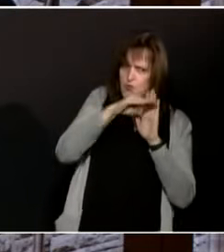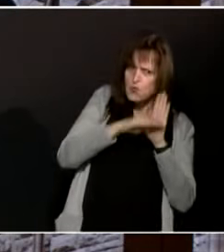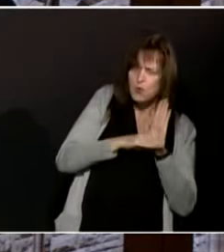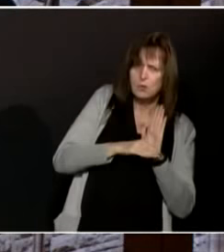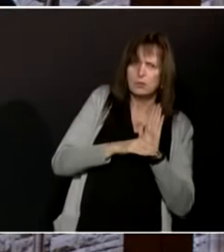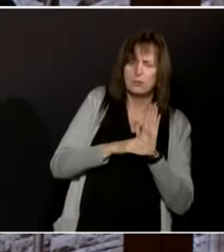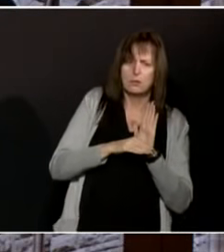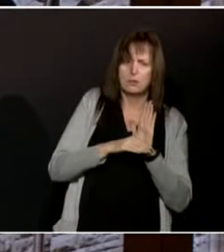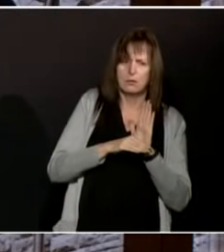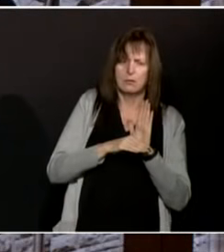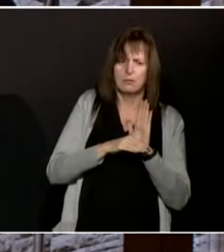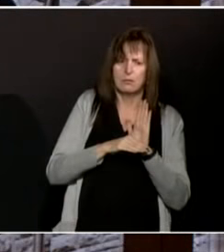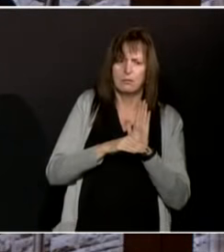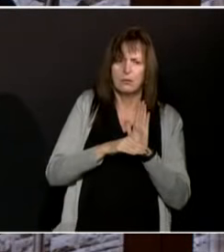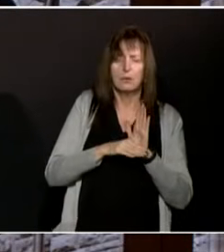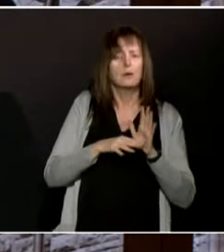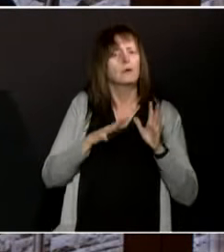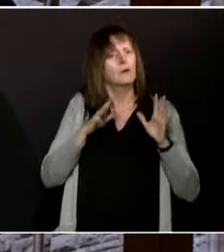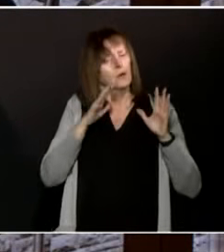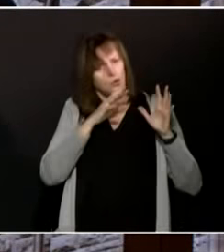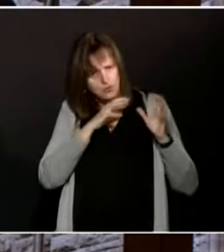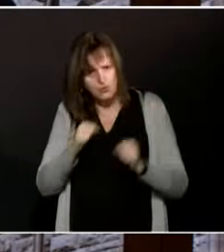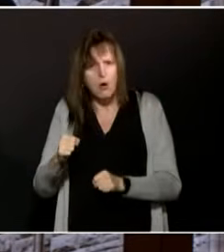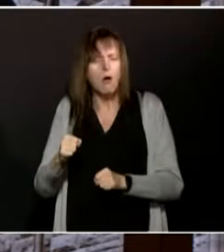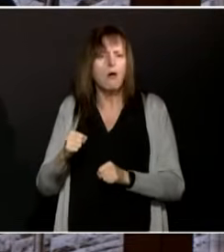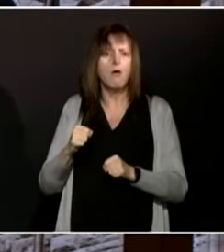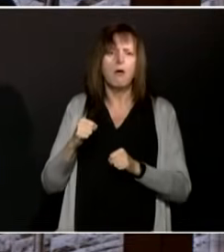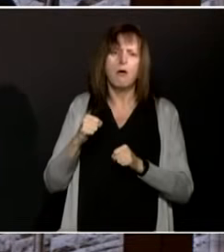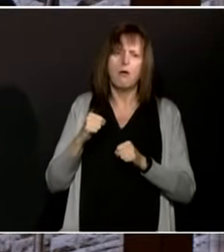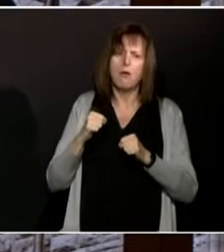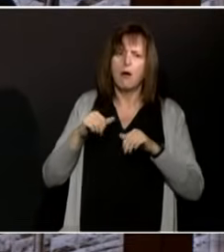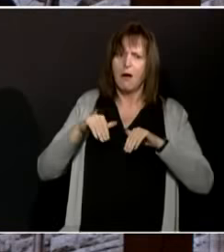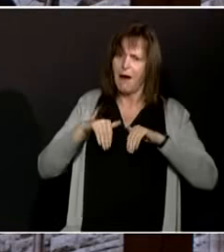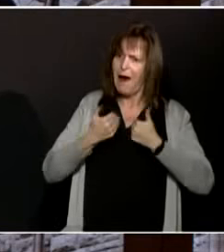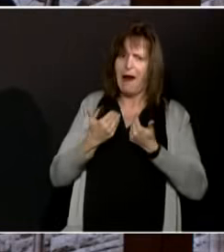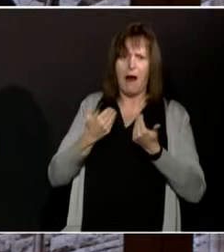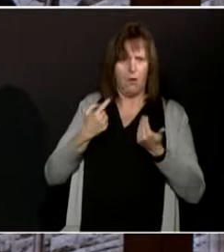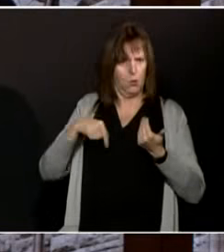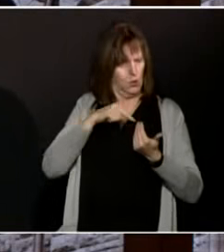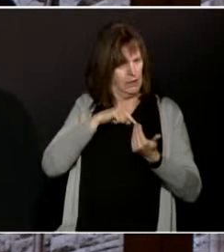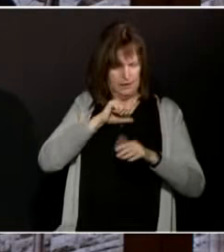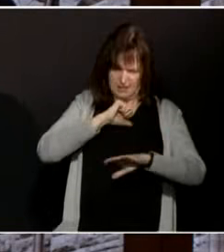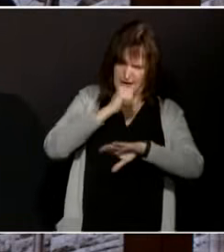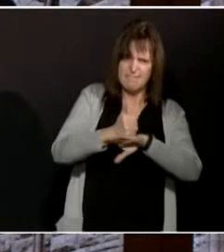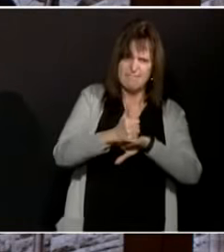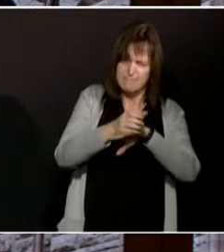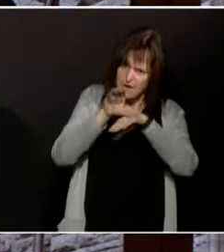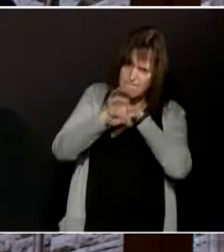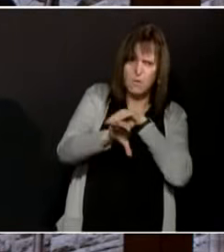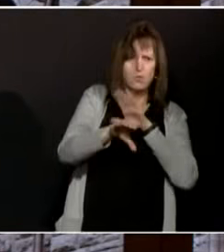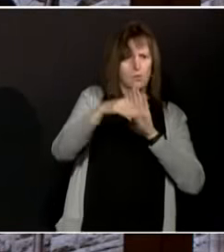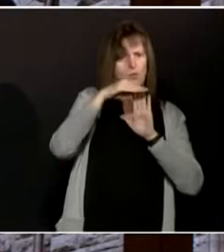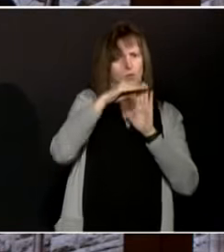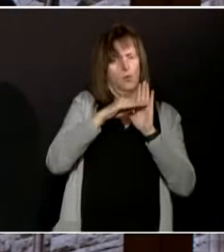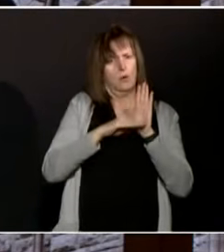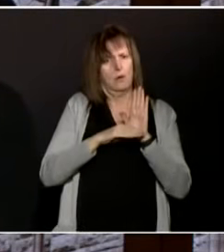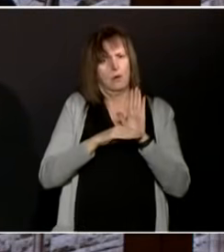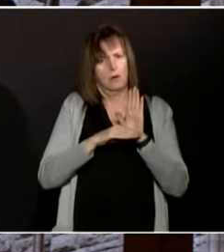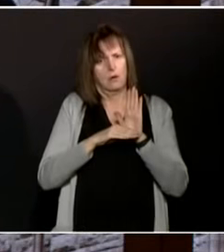strong on how we are seeking to enforce them. We need to be strong on how we as individuals are adhering to those